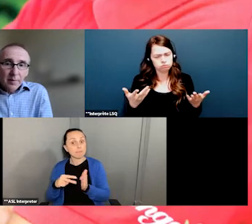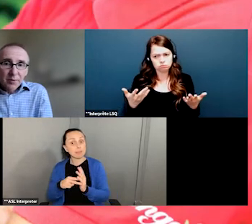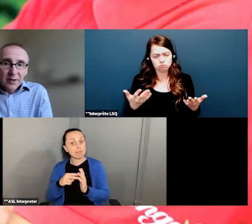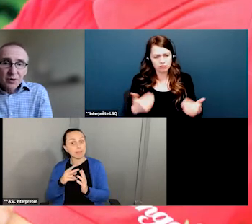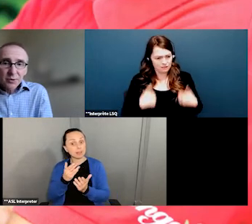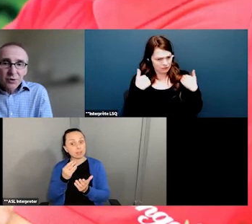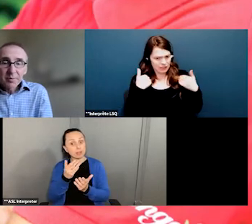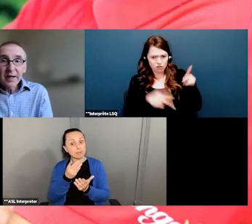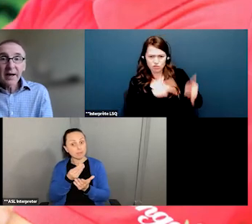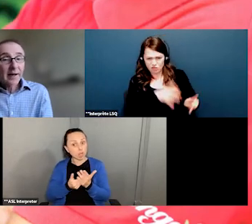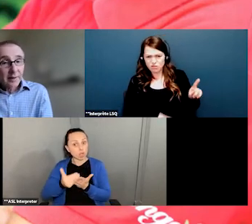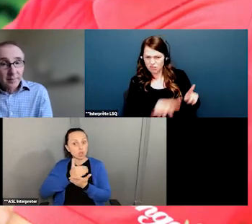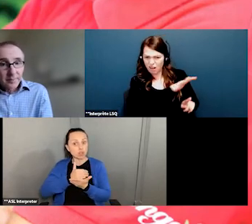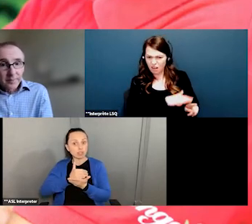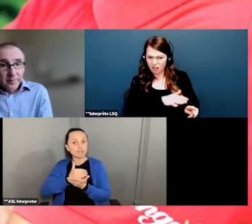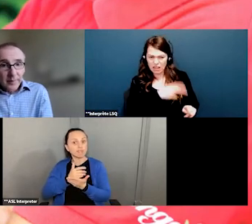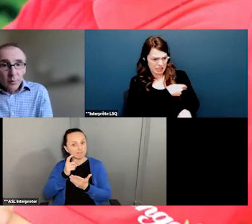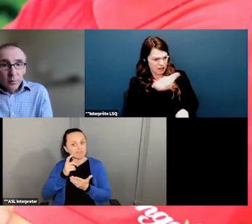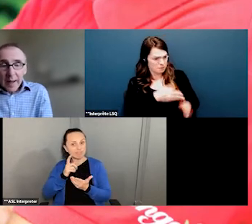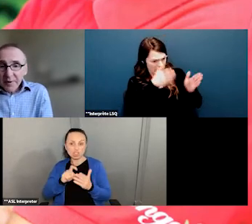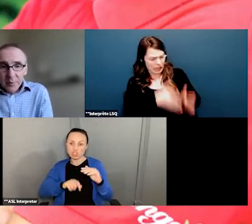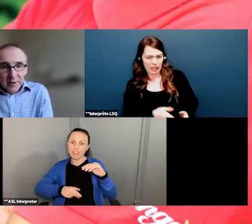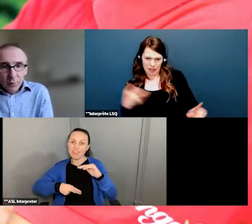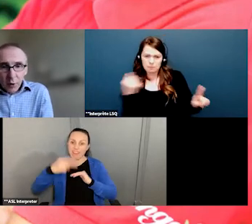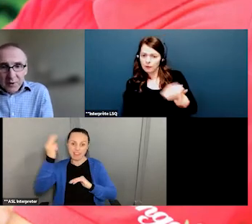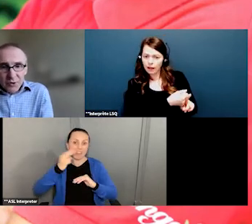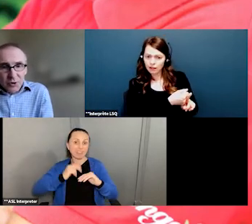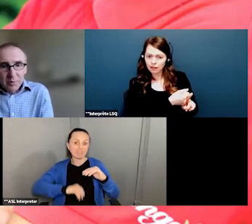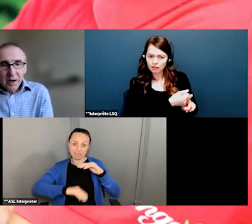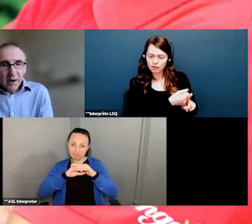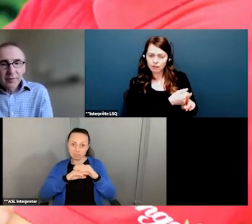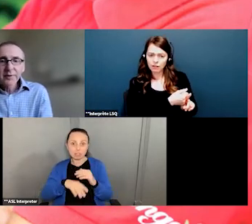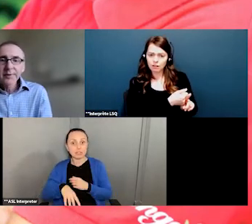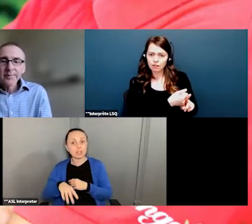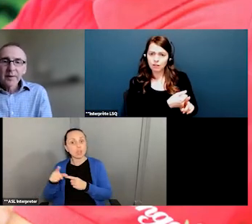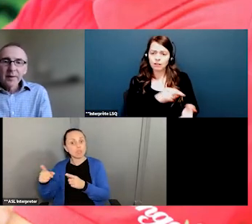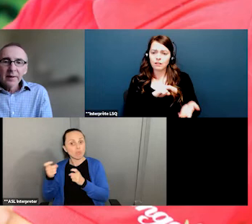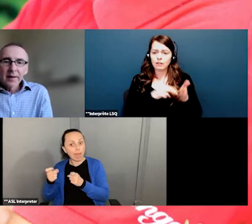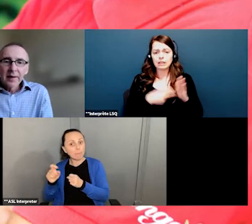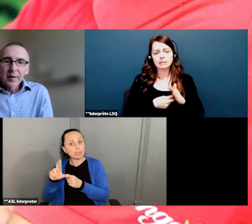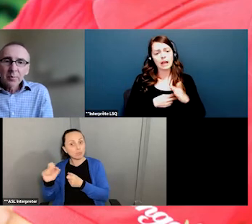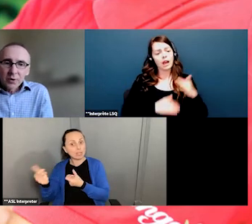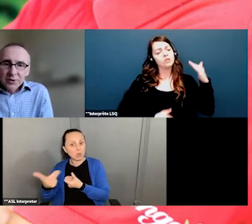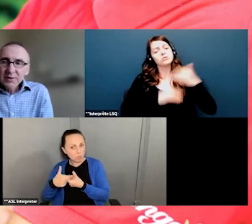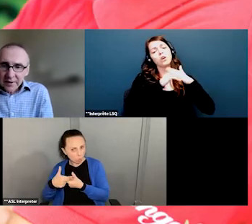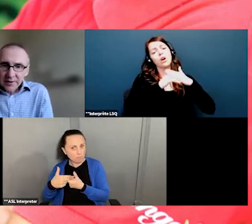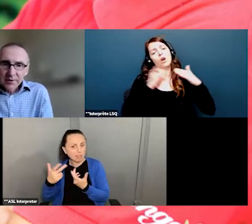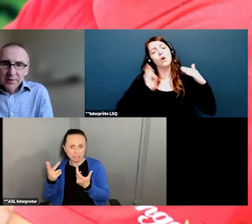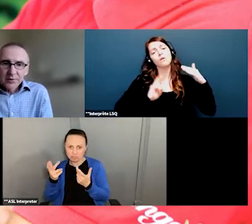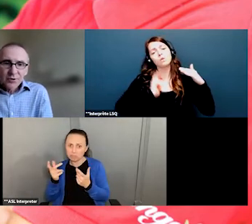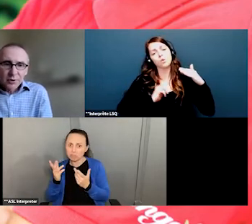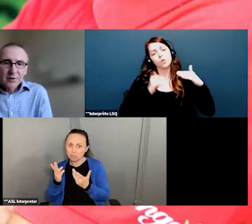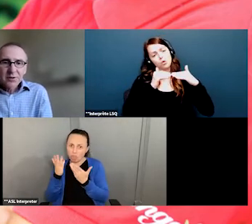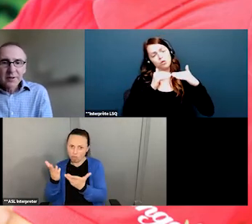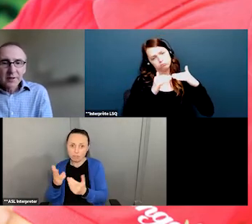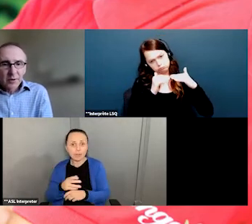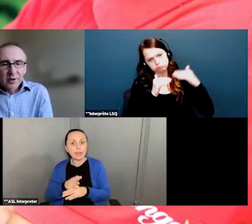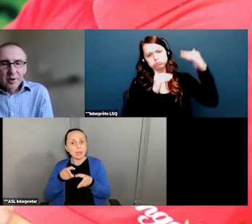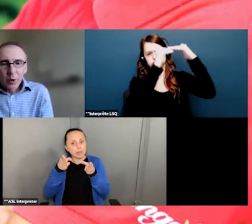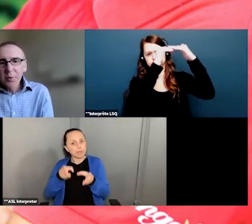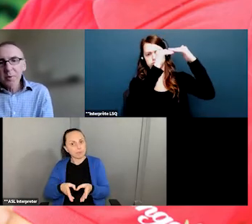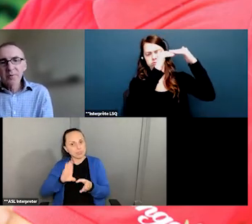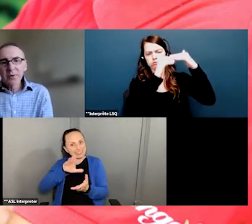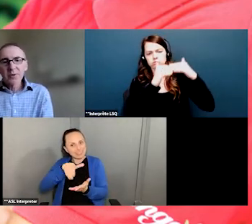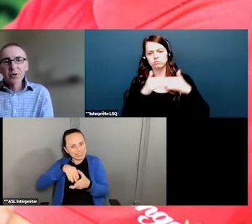earned income threshold should be high, rapid re-enrollment should be offered, and that person-centered service,